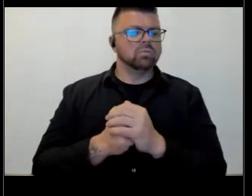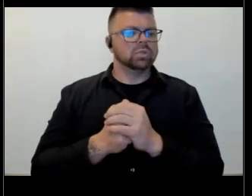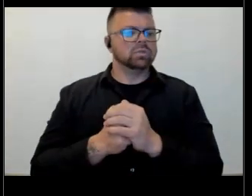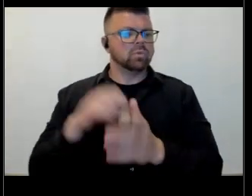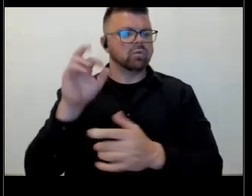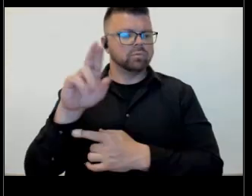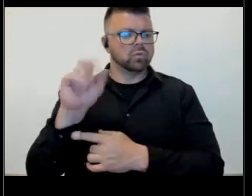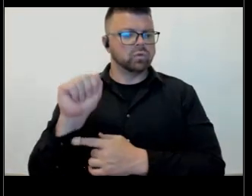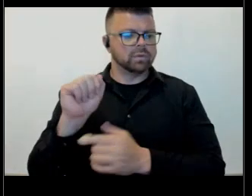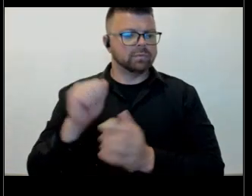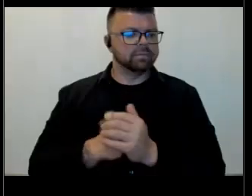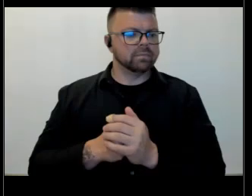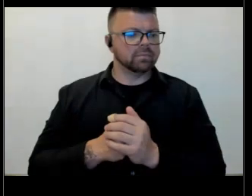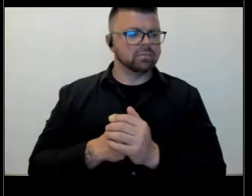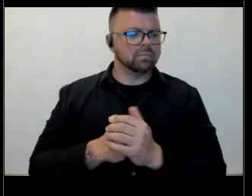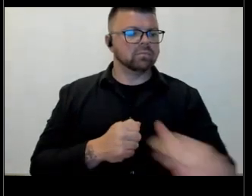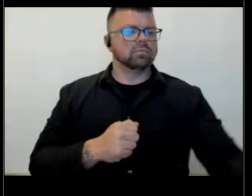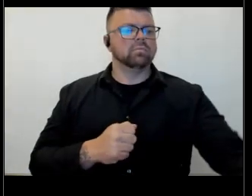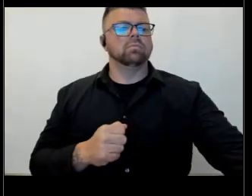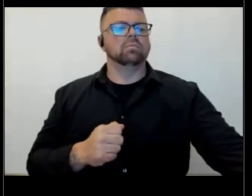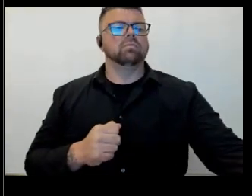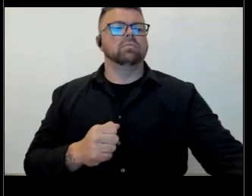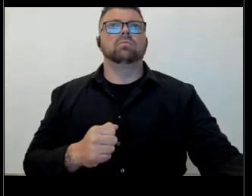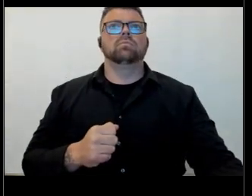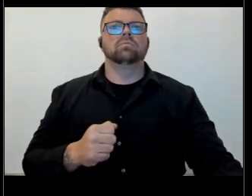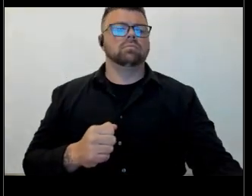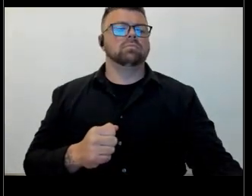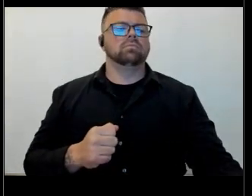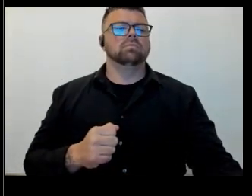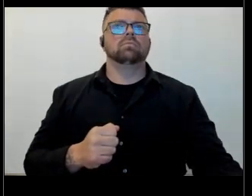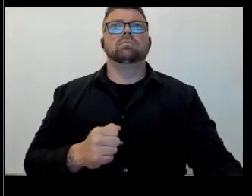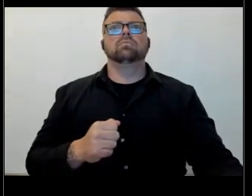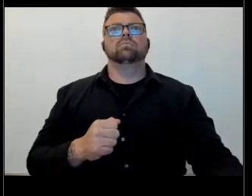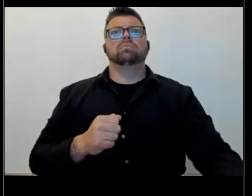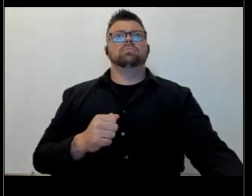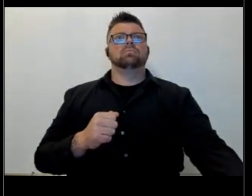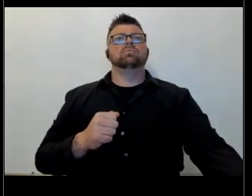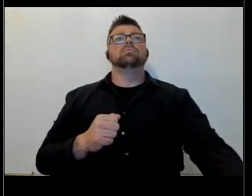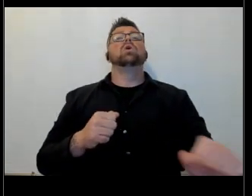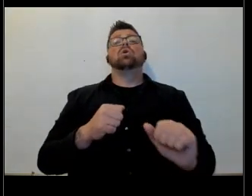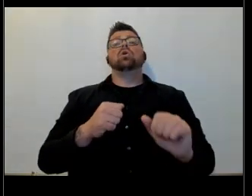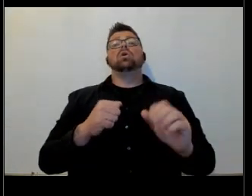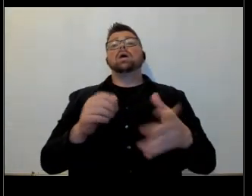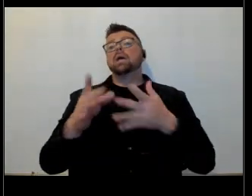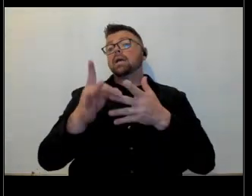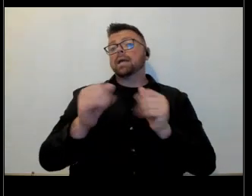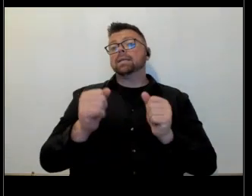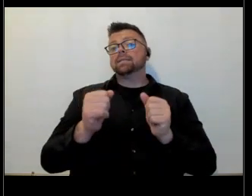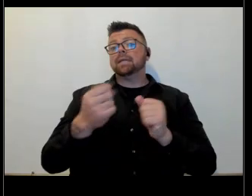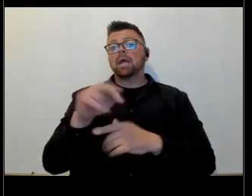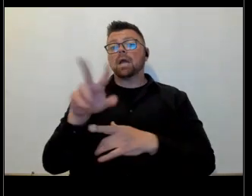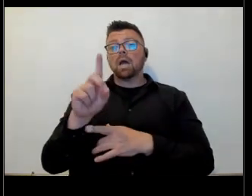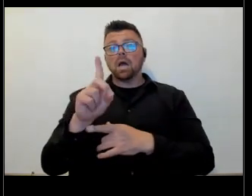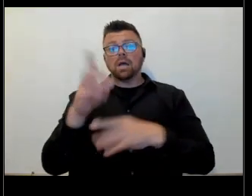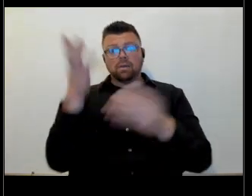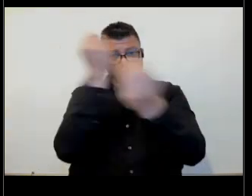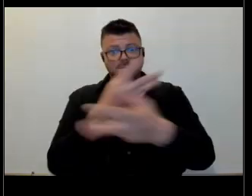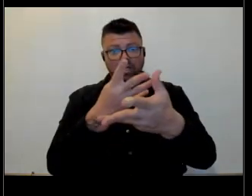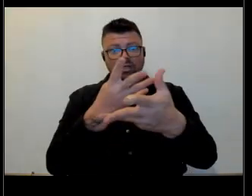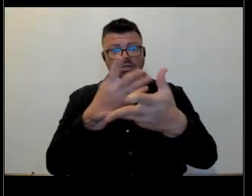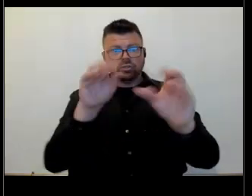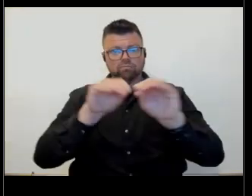accommodations, reasonable modifications, the newest guidance, and HUD press releases, and as well as